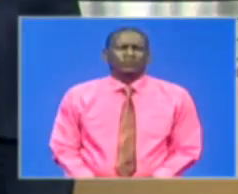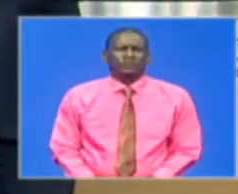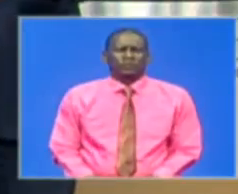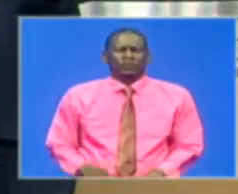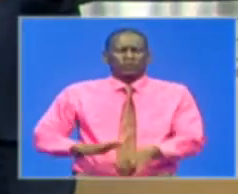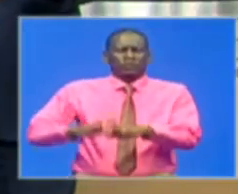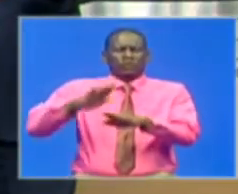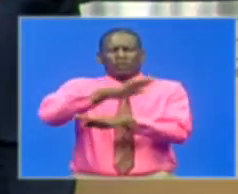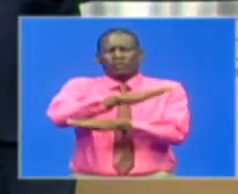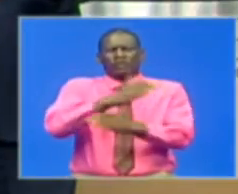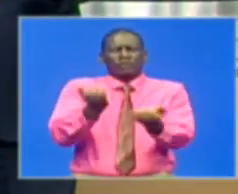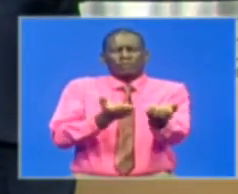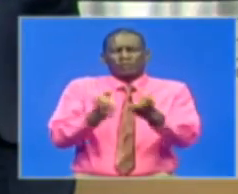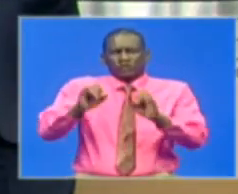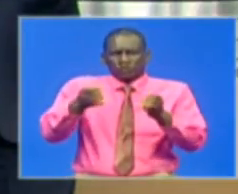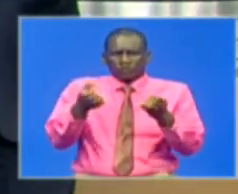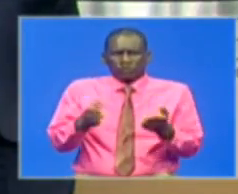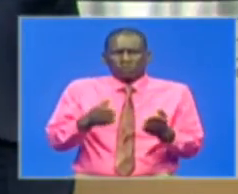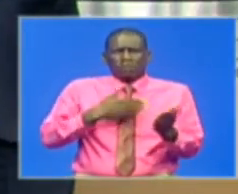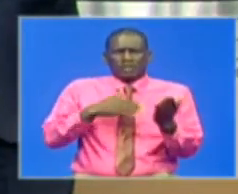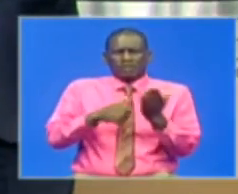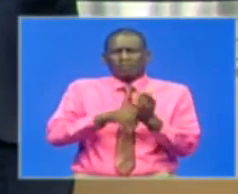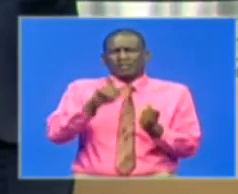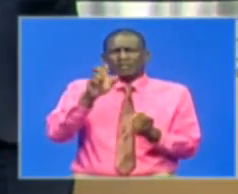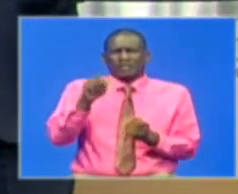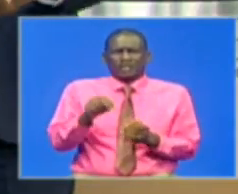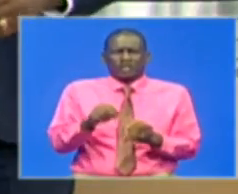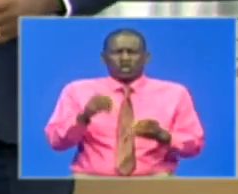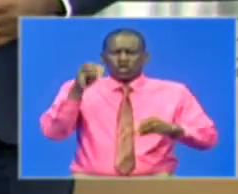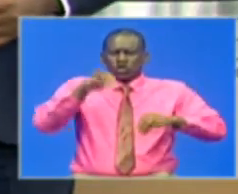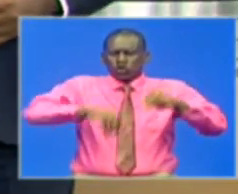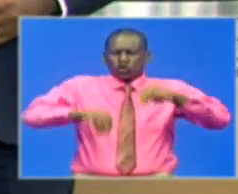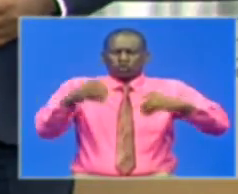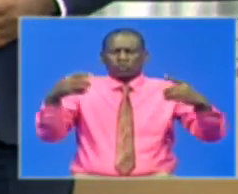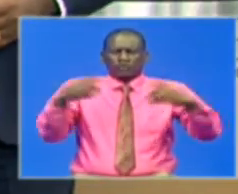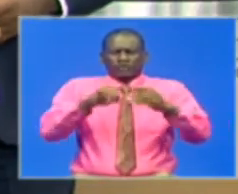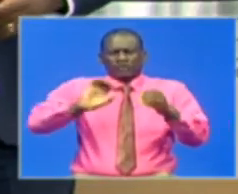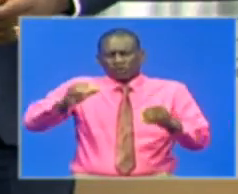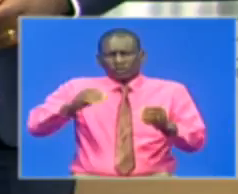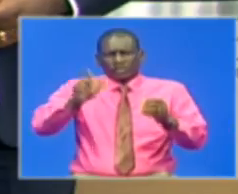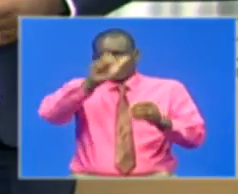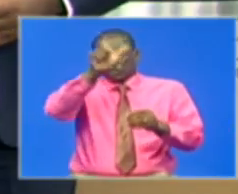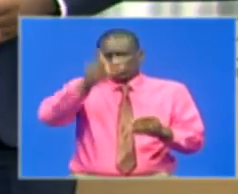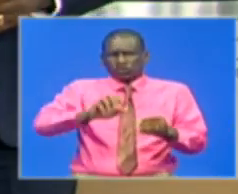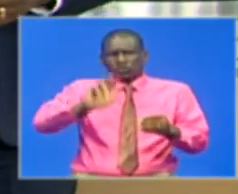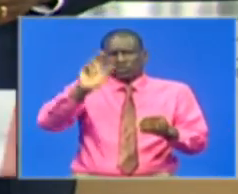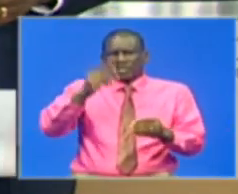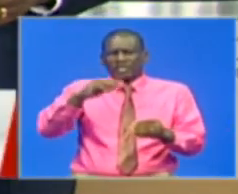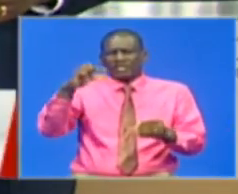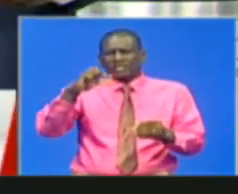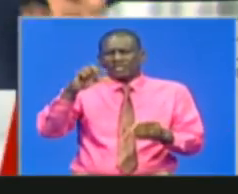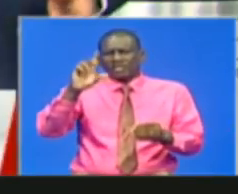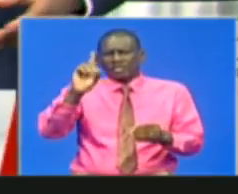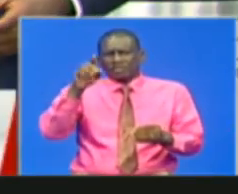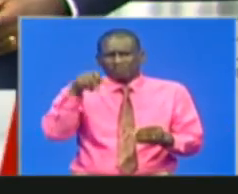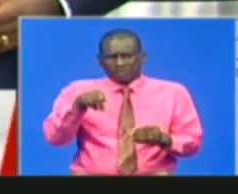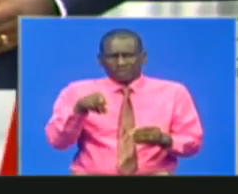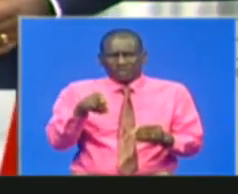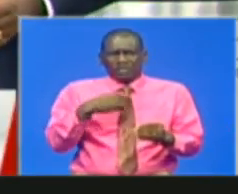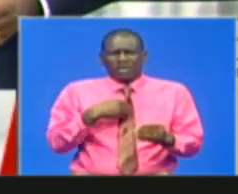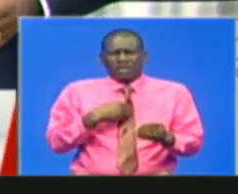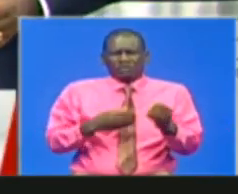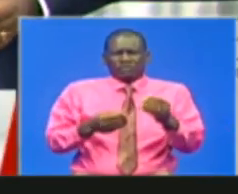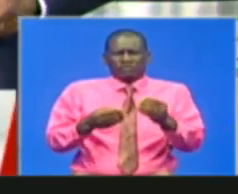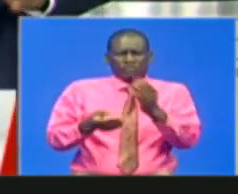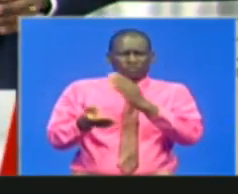Good evening. Let's get down to business. Dan Mwangi is my name. The contribution of different counties and regions to Kenya's gross domestic product has in the recent past been